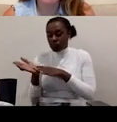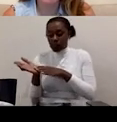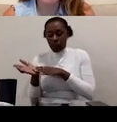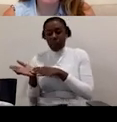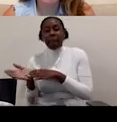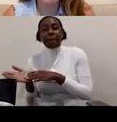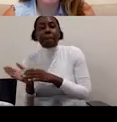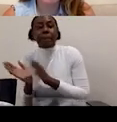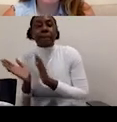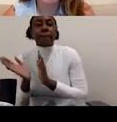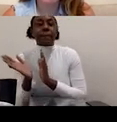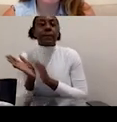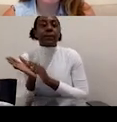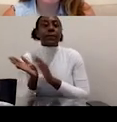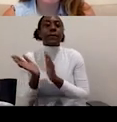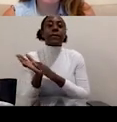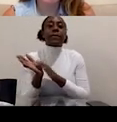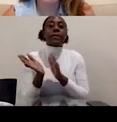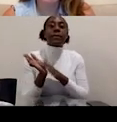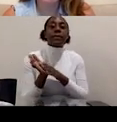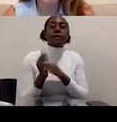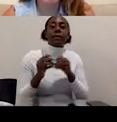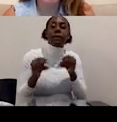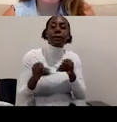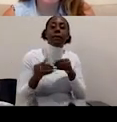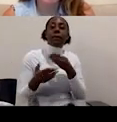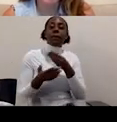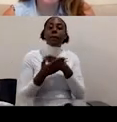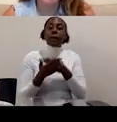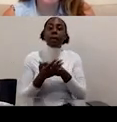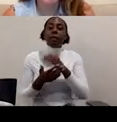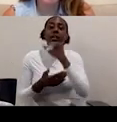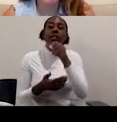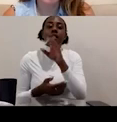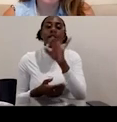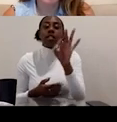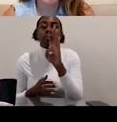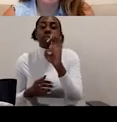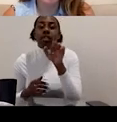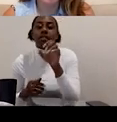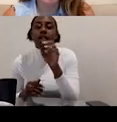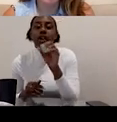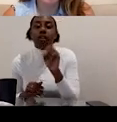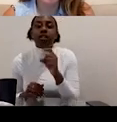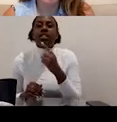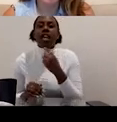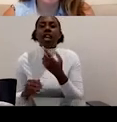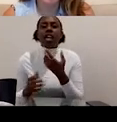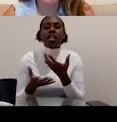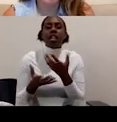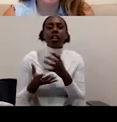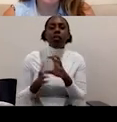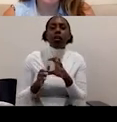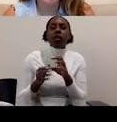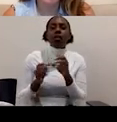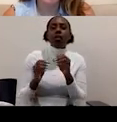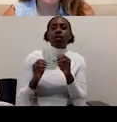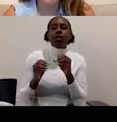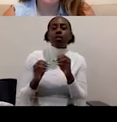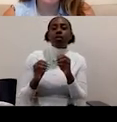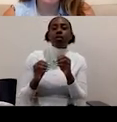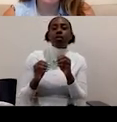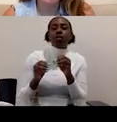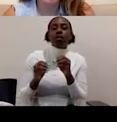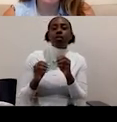police, right? And you know, they made this announcement of temporarily banning the police use of